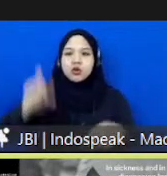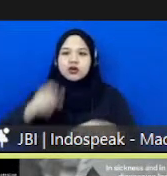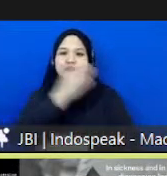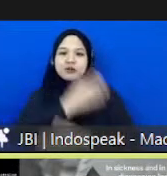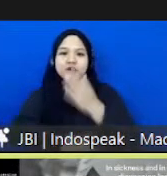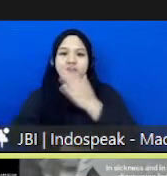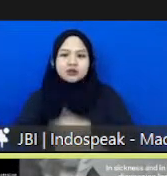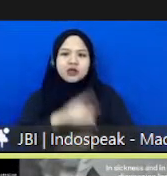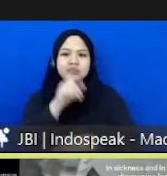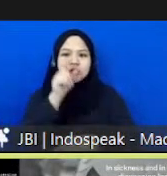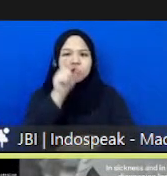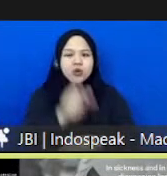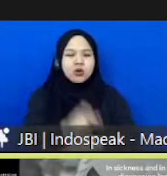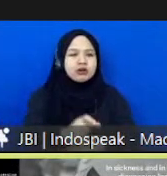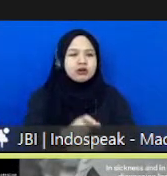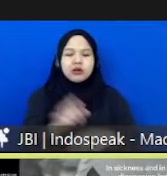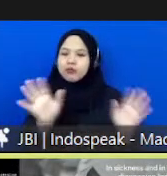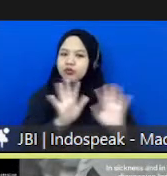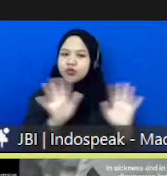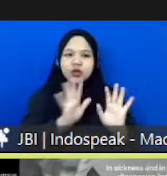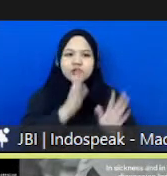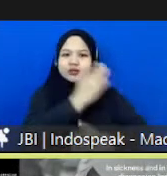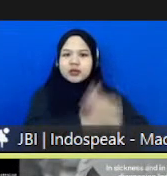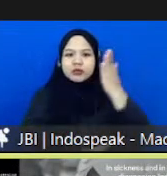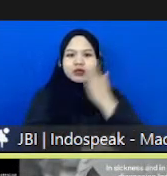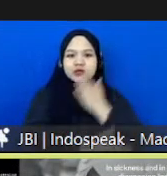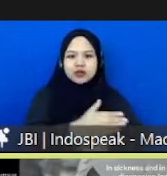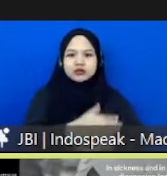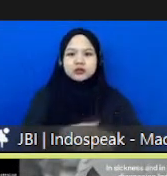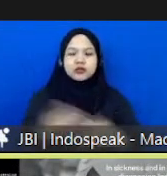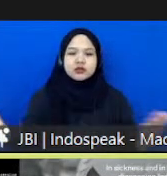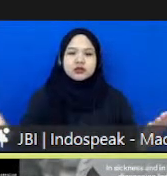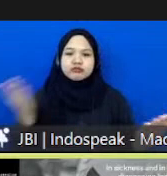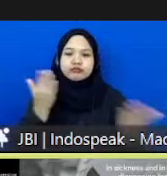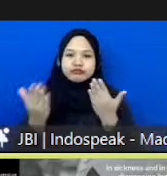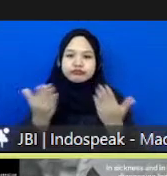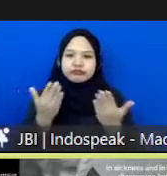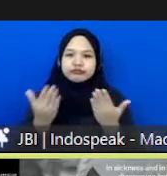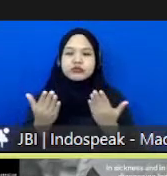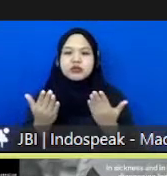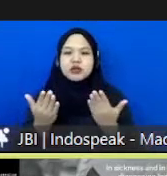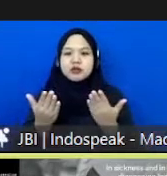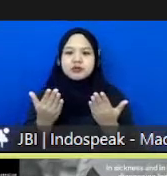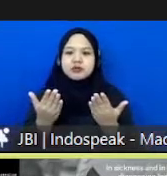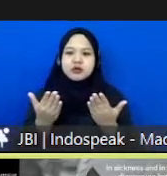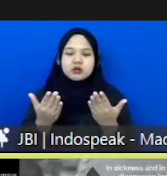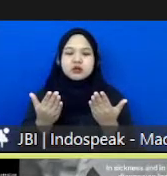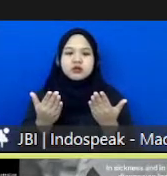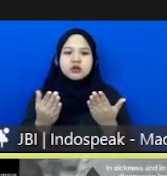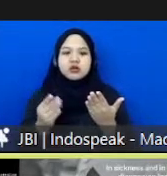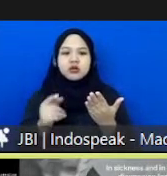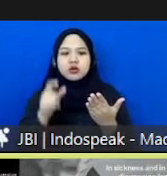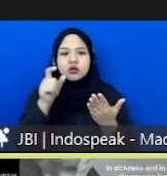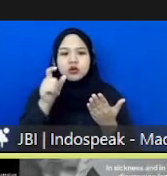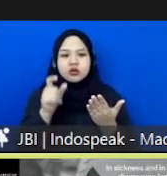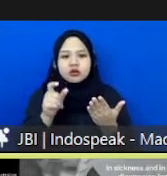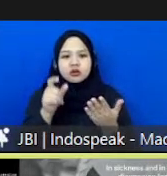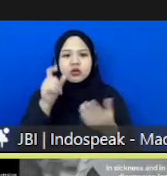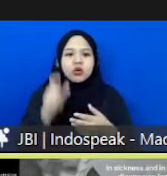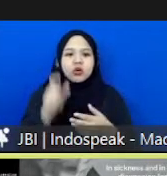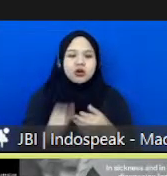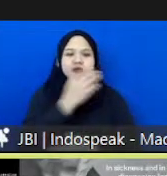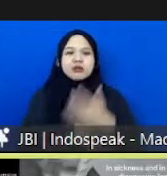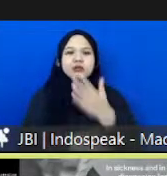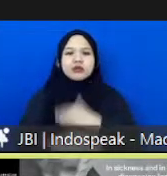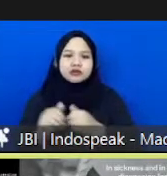and people without disabilities. And then I will also compare the families of those people with disabilities with families that